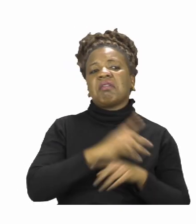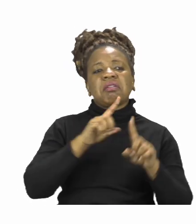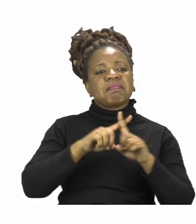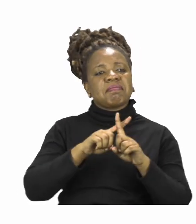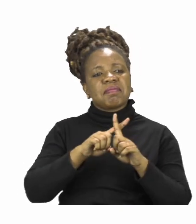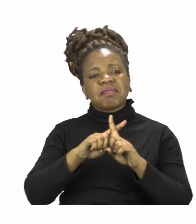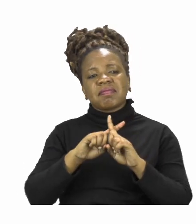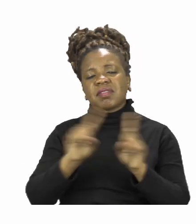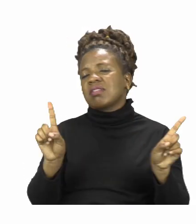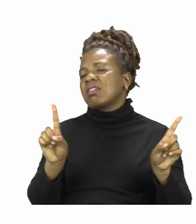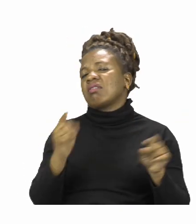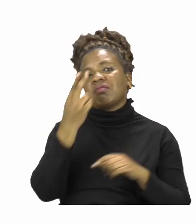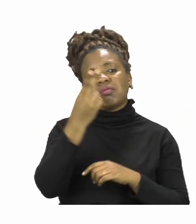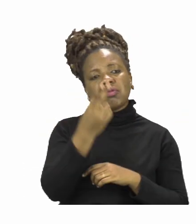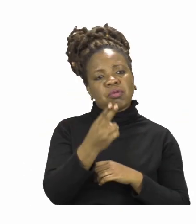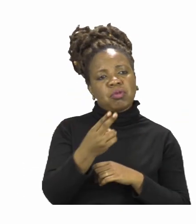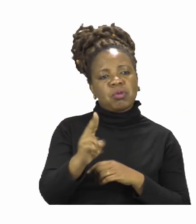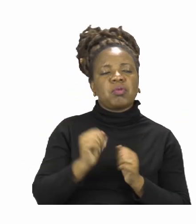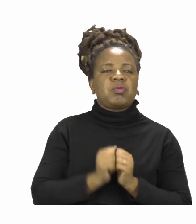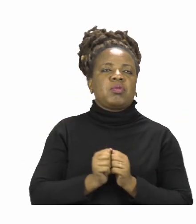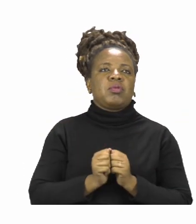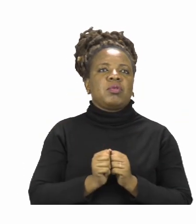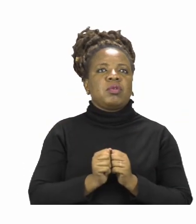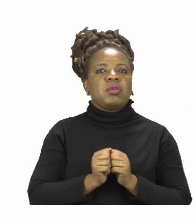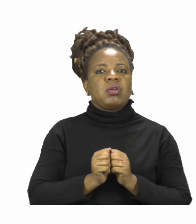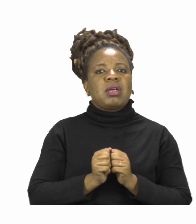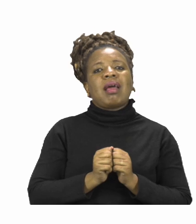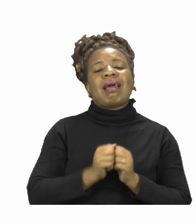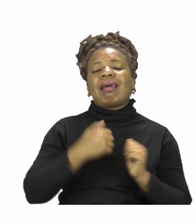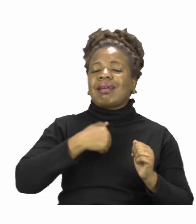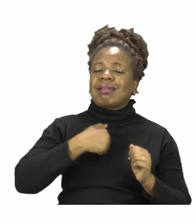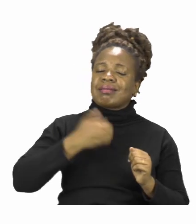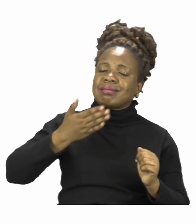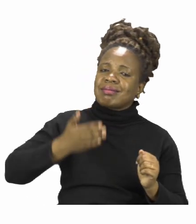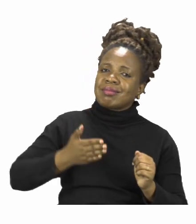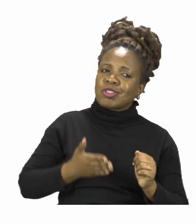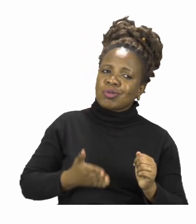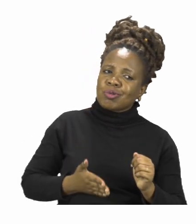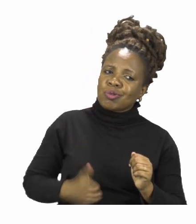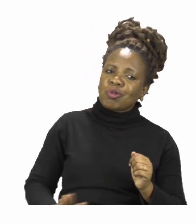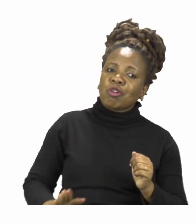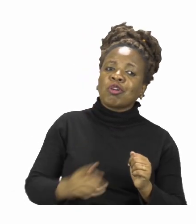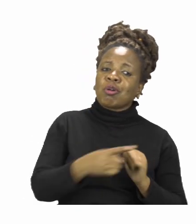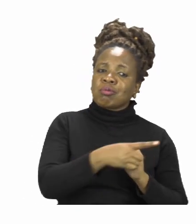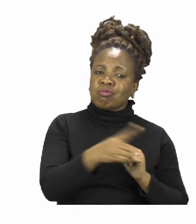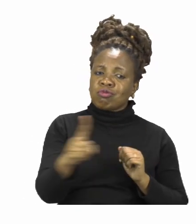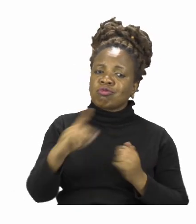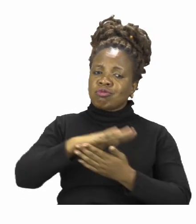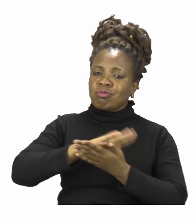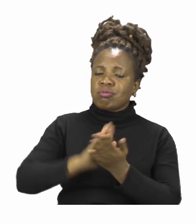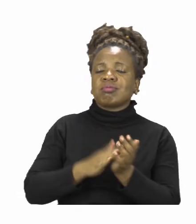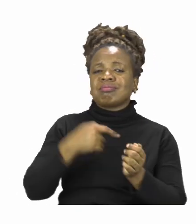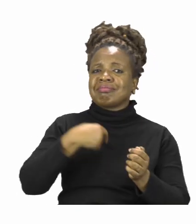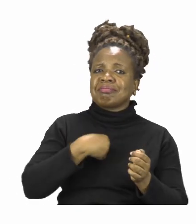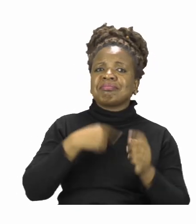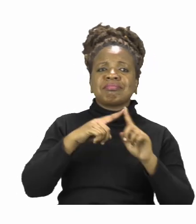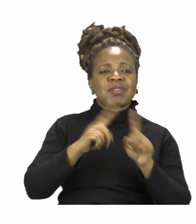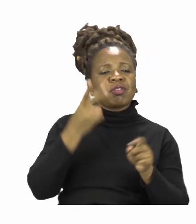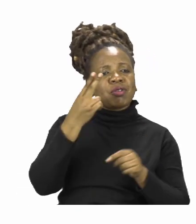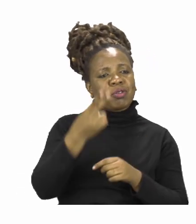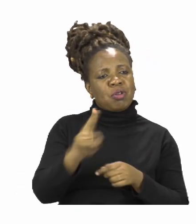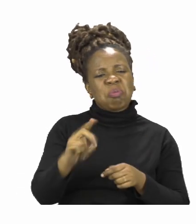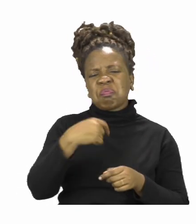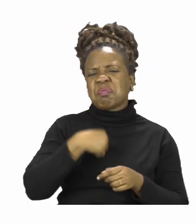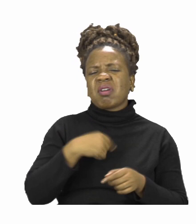I don't want you to treat me any differently now that you know. I am just an ordinary girl with